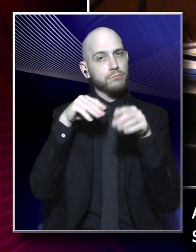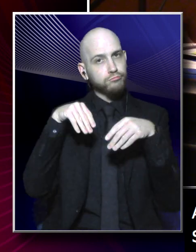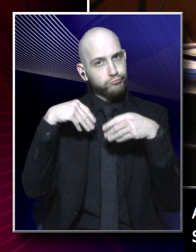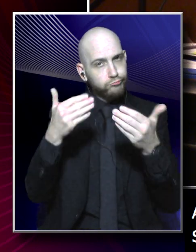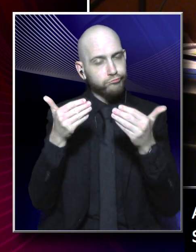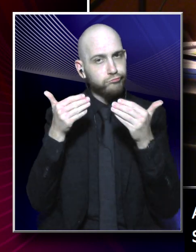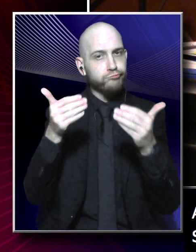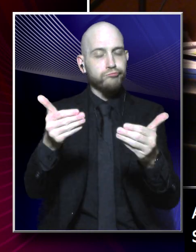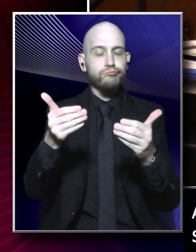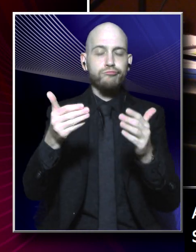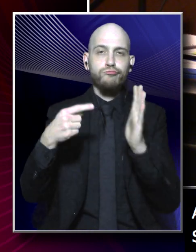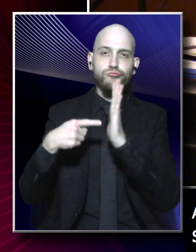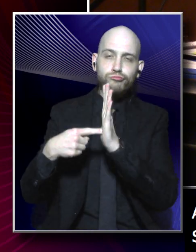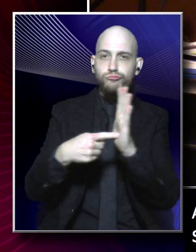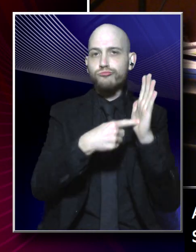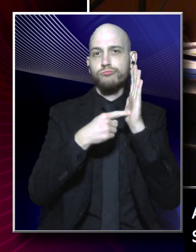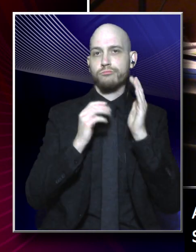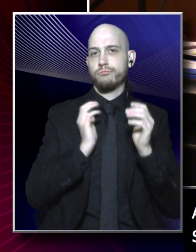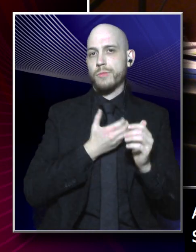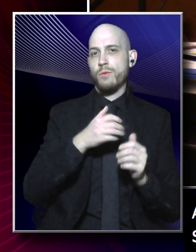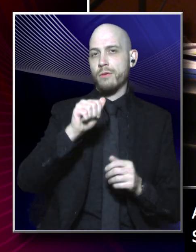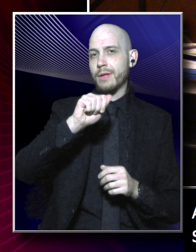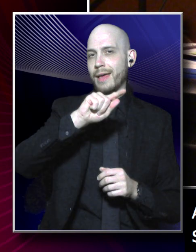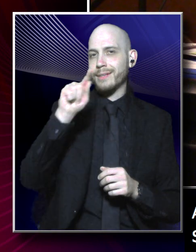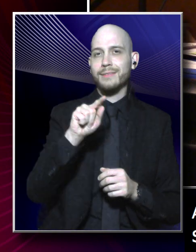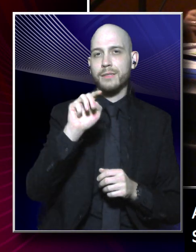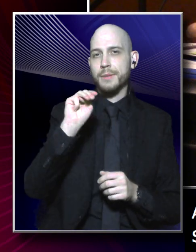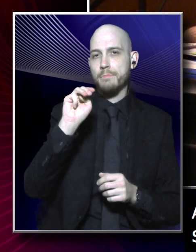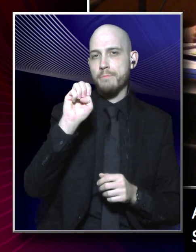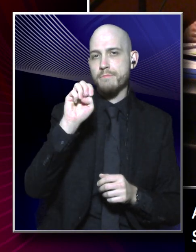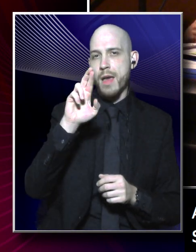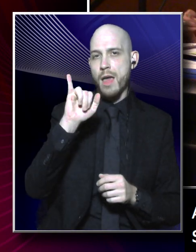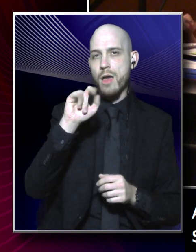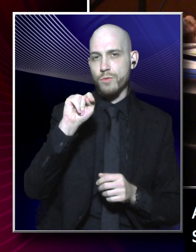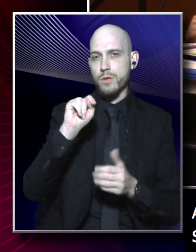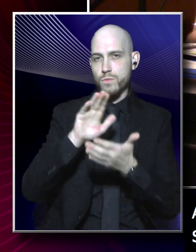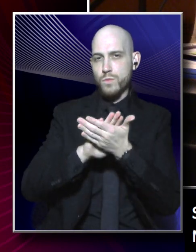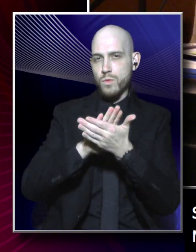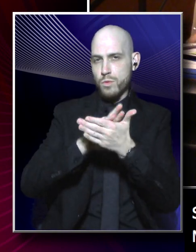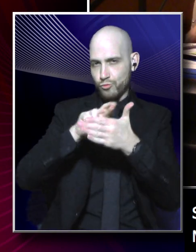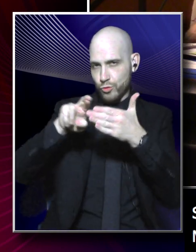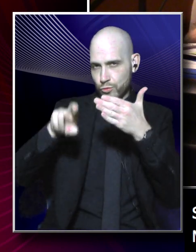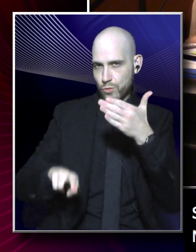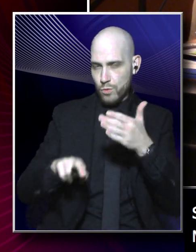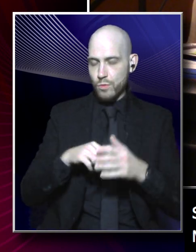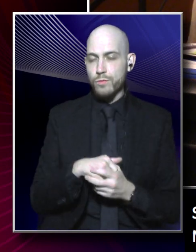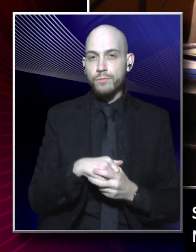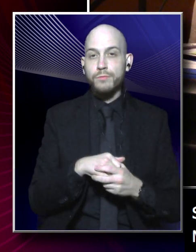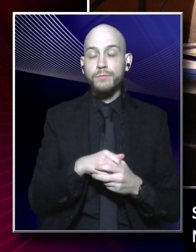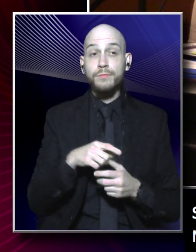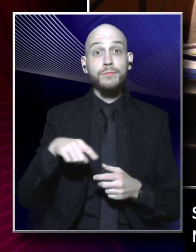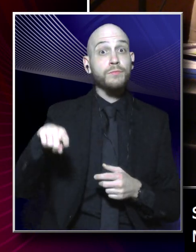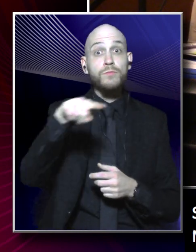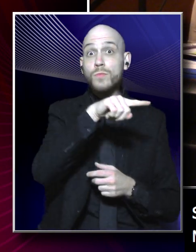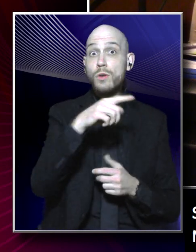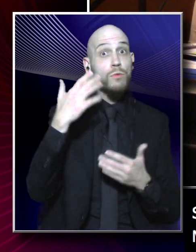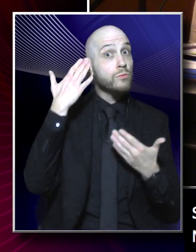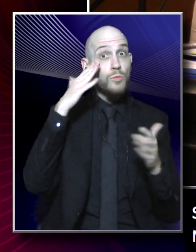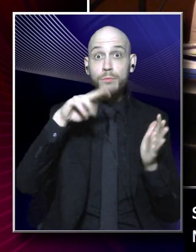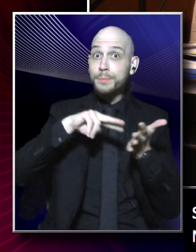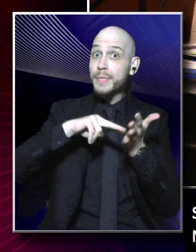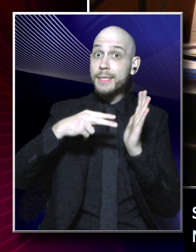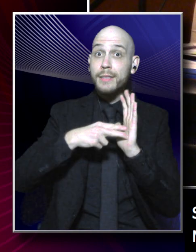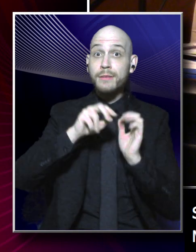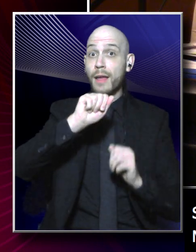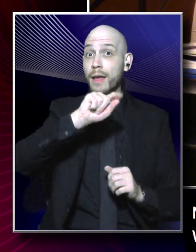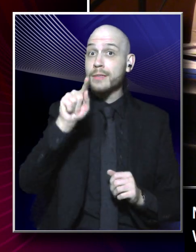our AZ merit results. For those of you who are not familiar with AZ